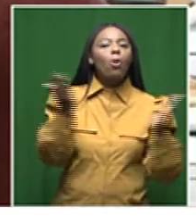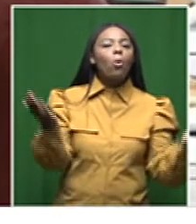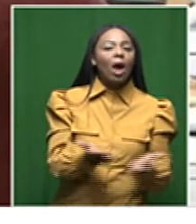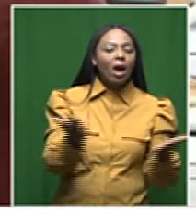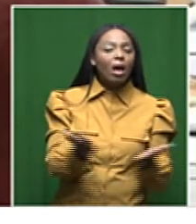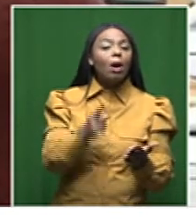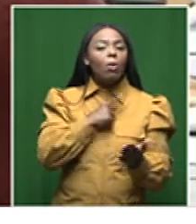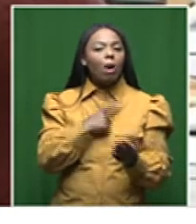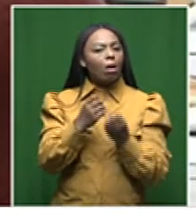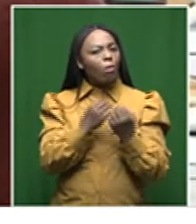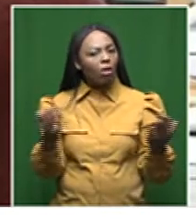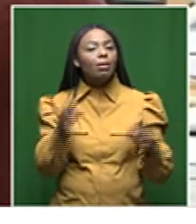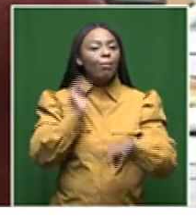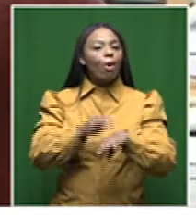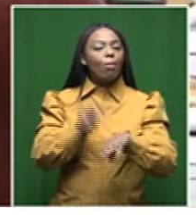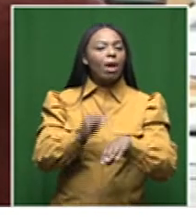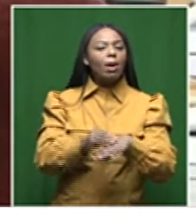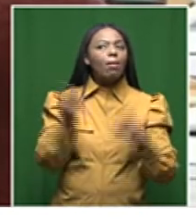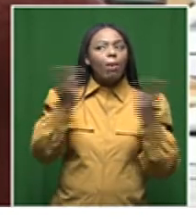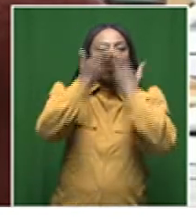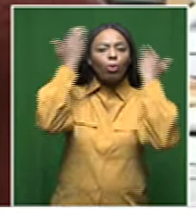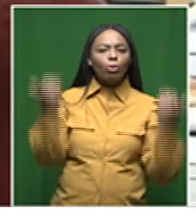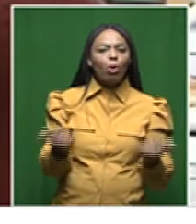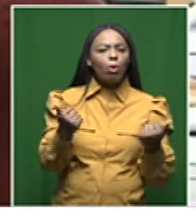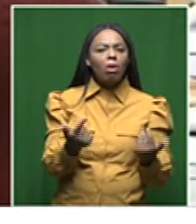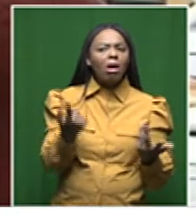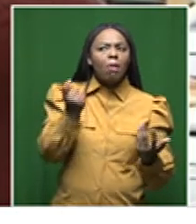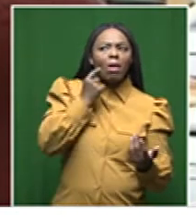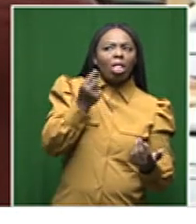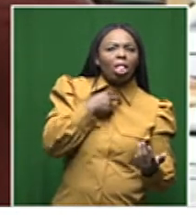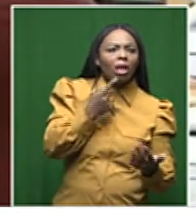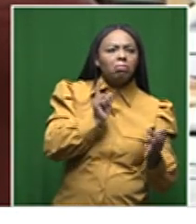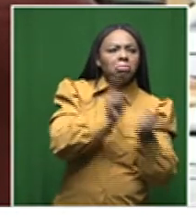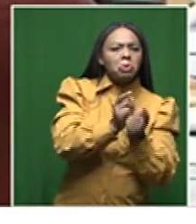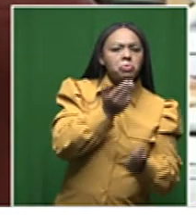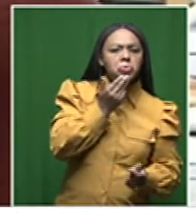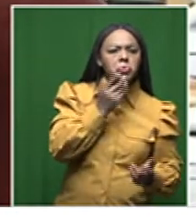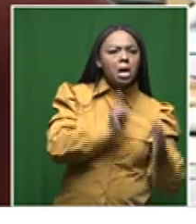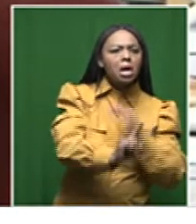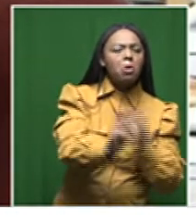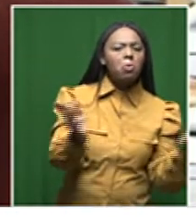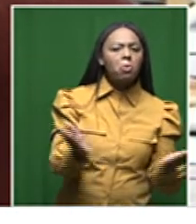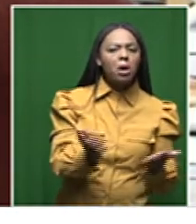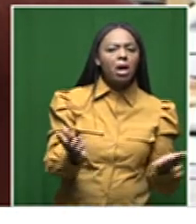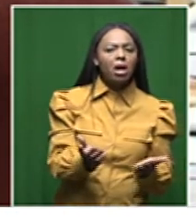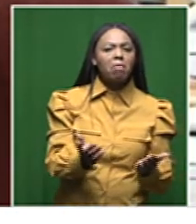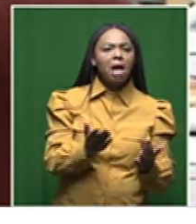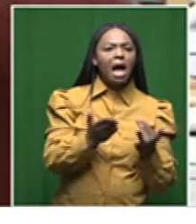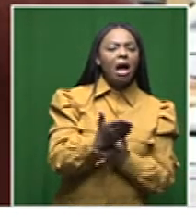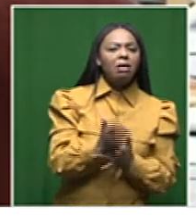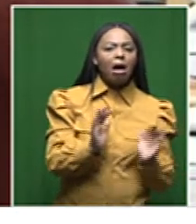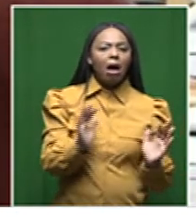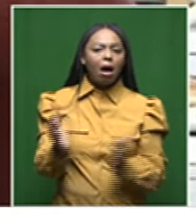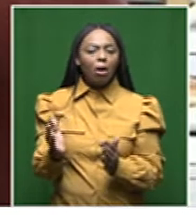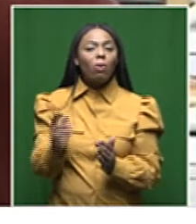because we find that that's the biggest problem. People don't know where to go and how to access it. And this is saying what can